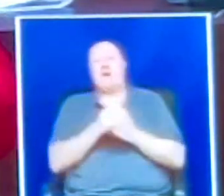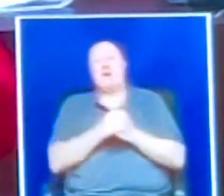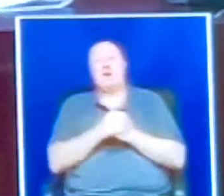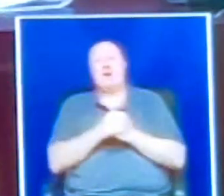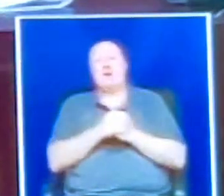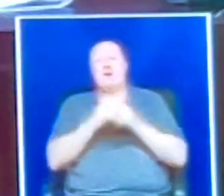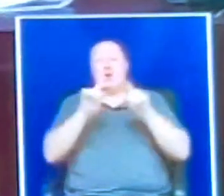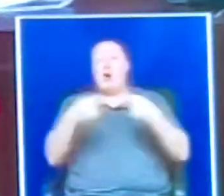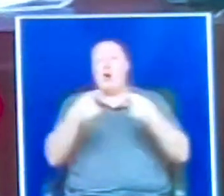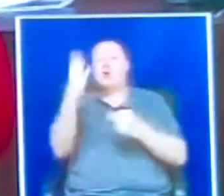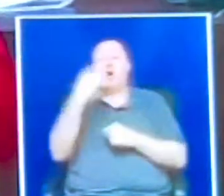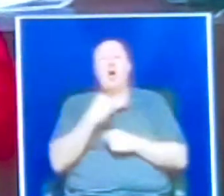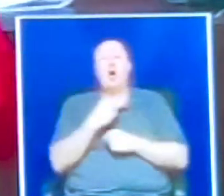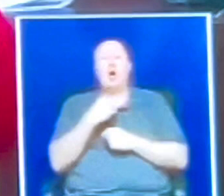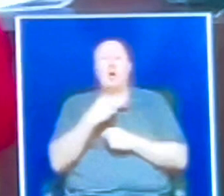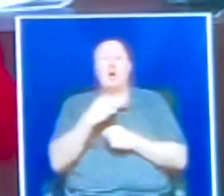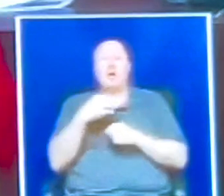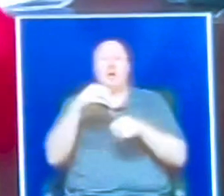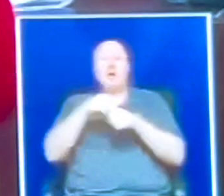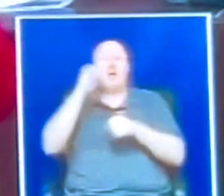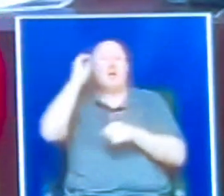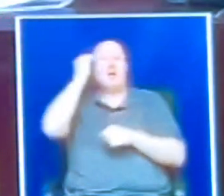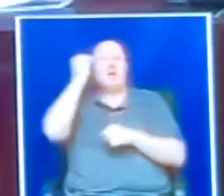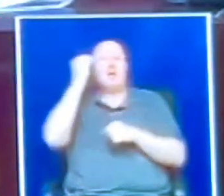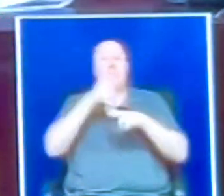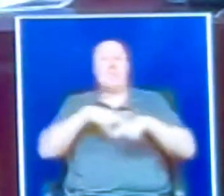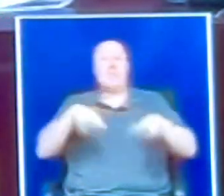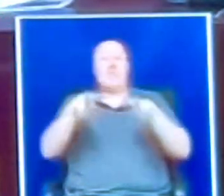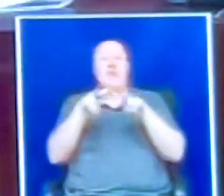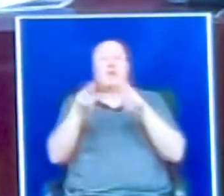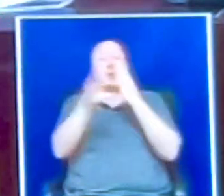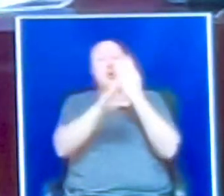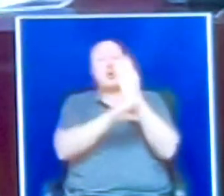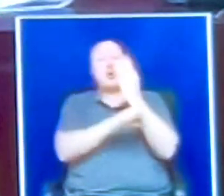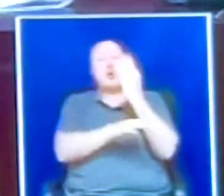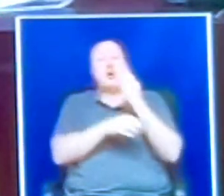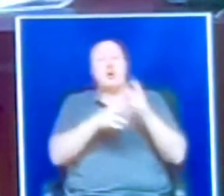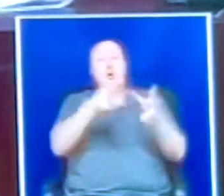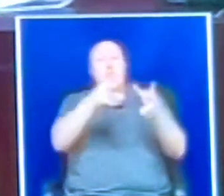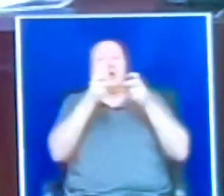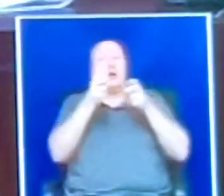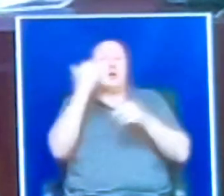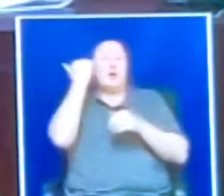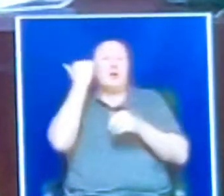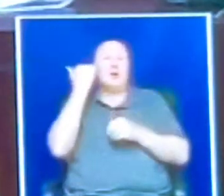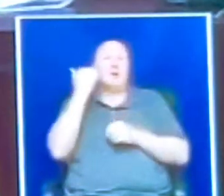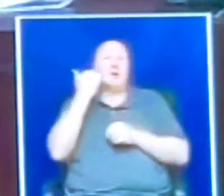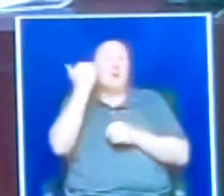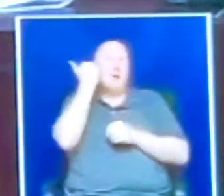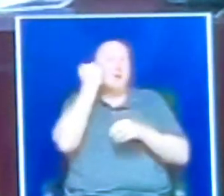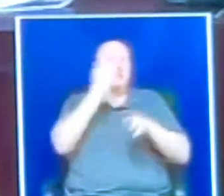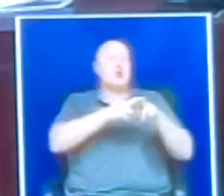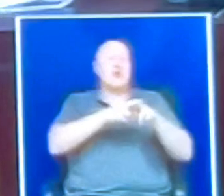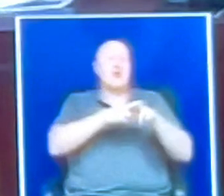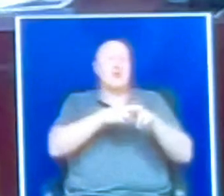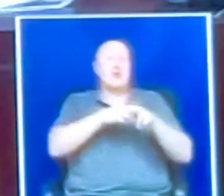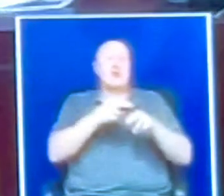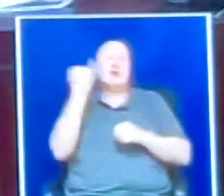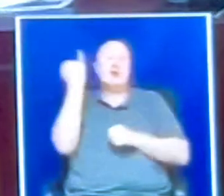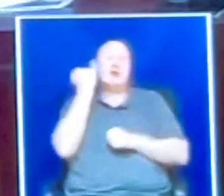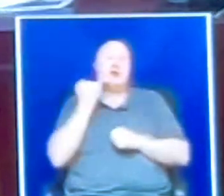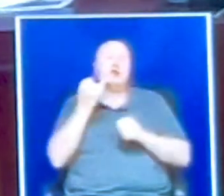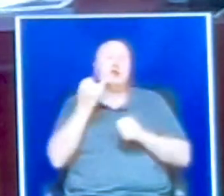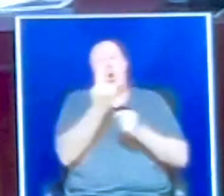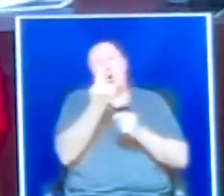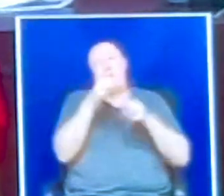You can't be asked in the interest of the values of our constitution to recognize a racist state whose establishment is for a Jewish-only